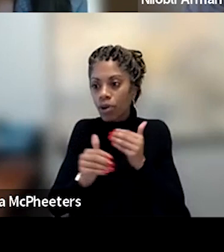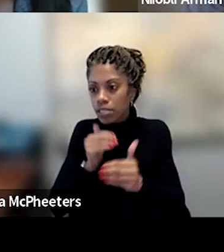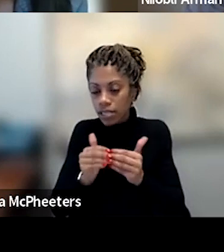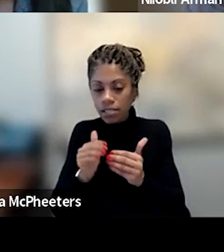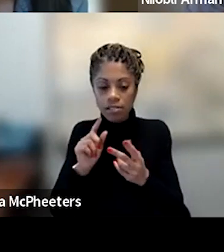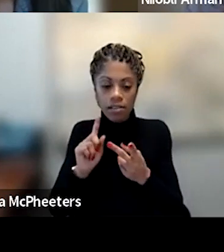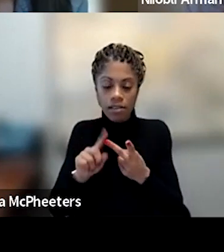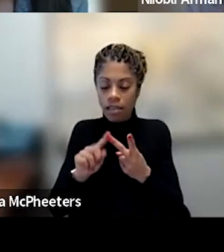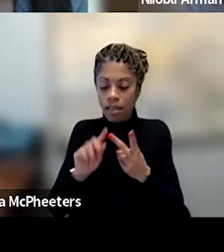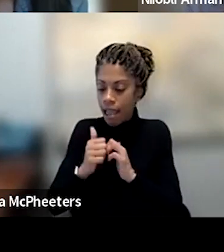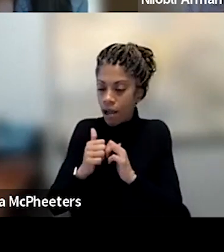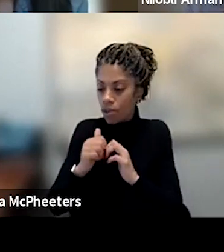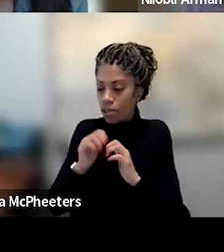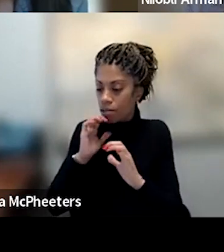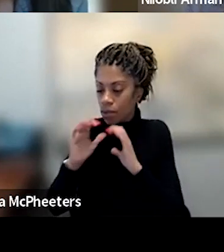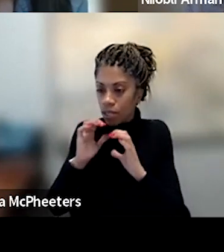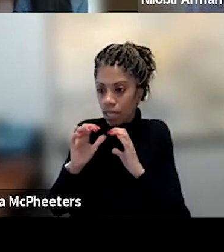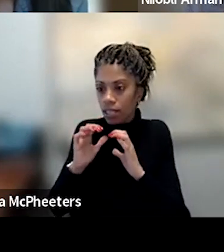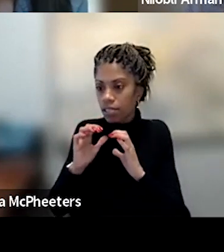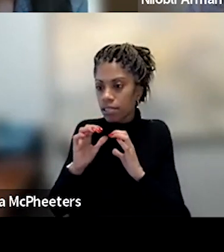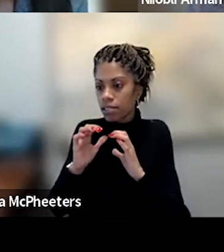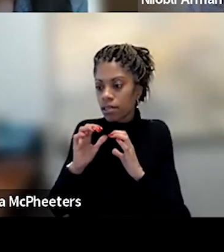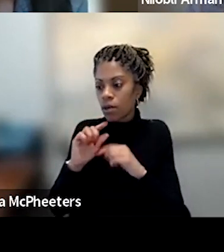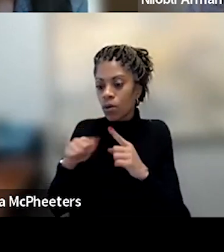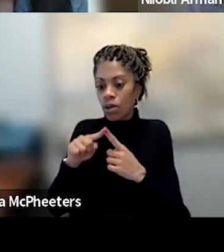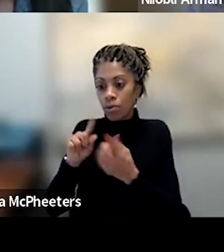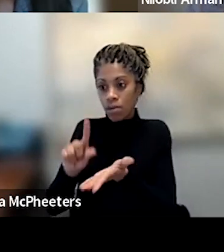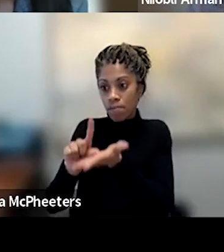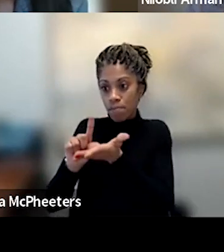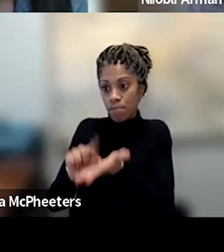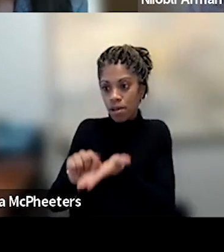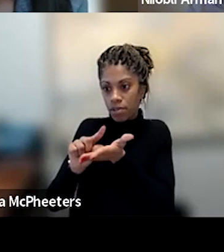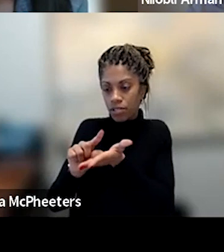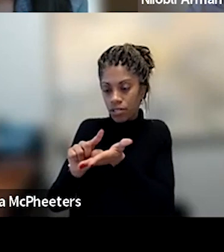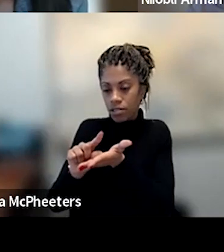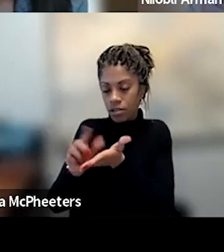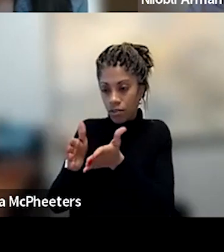communicate when we are publishing a request for proposals,